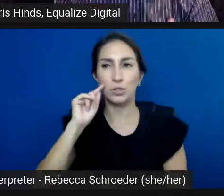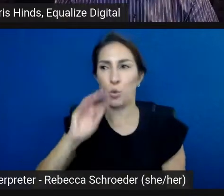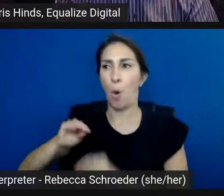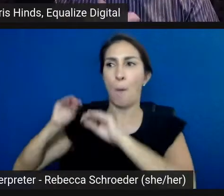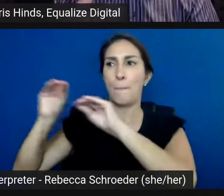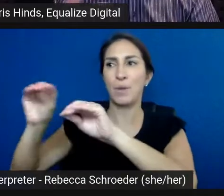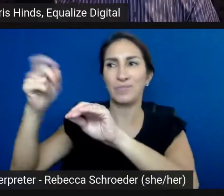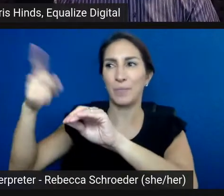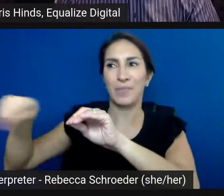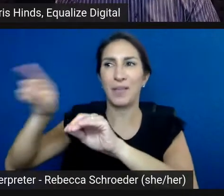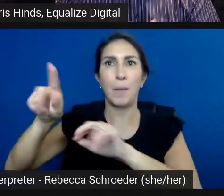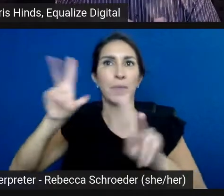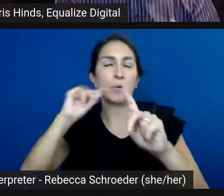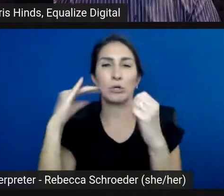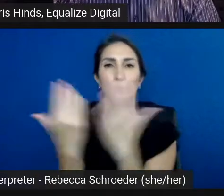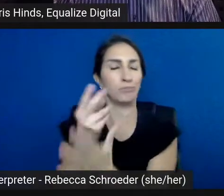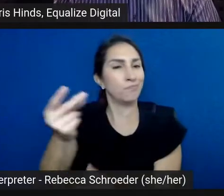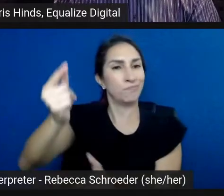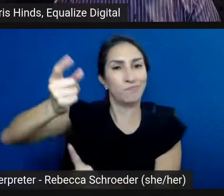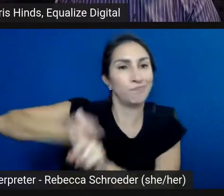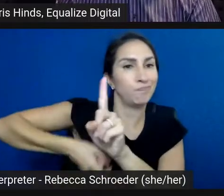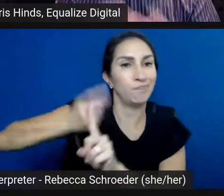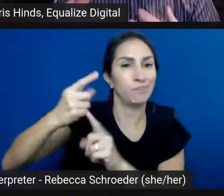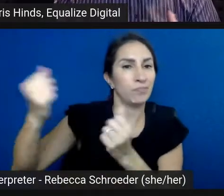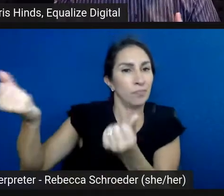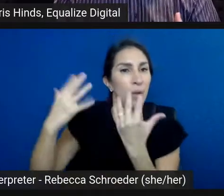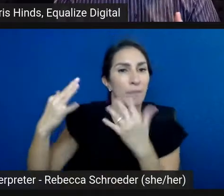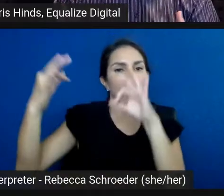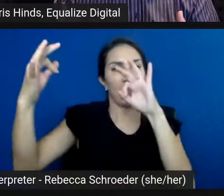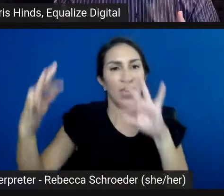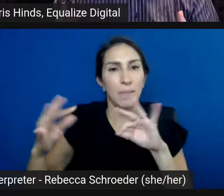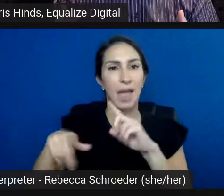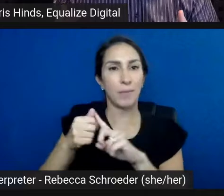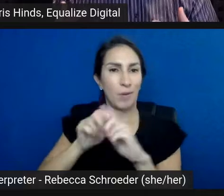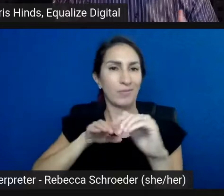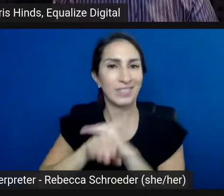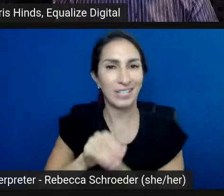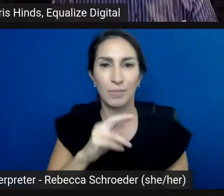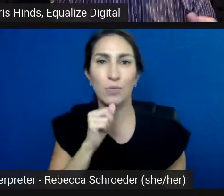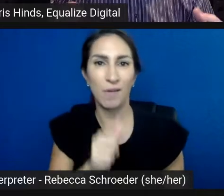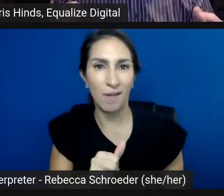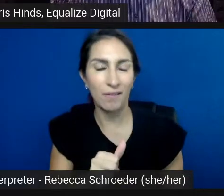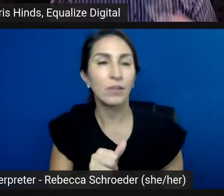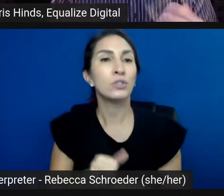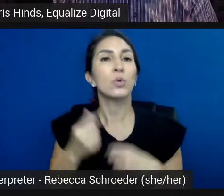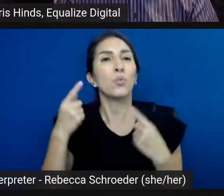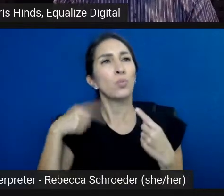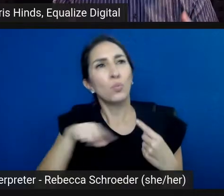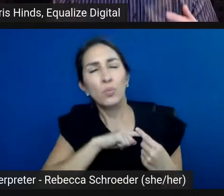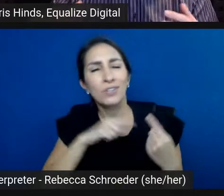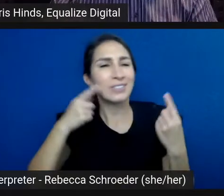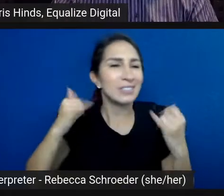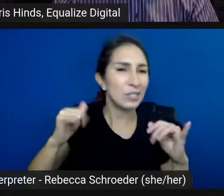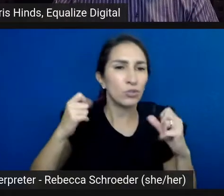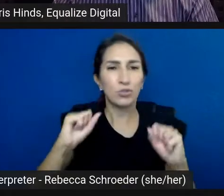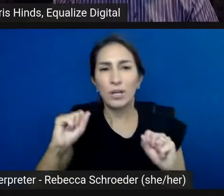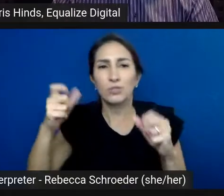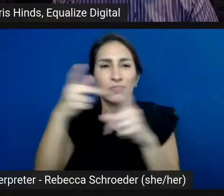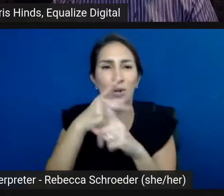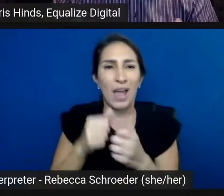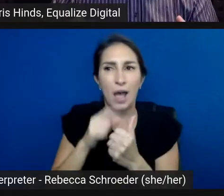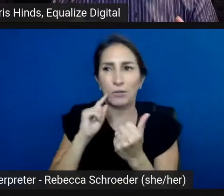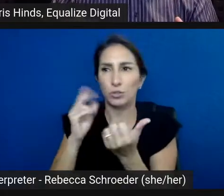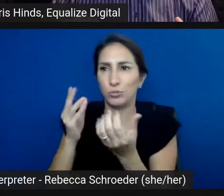evolving thing because not all customers use it, right? So we're still trying to figure out ways to make that useful and to get more customers to engage with